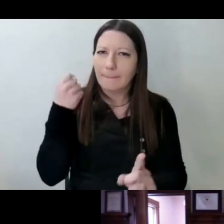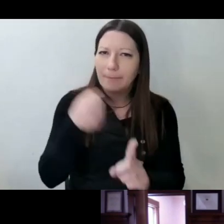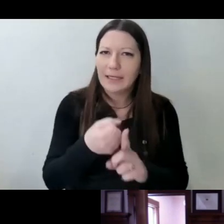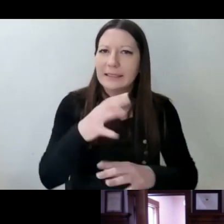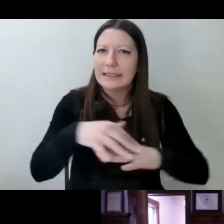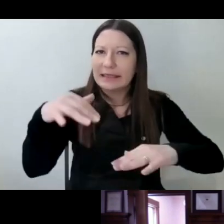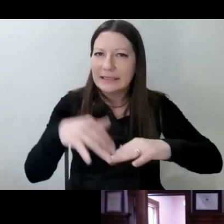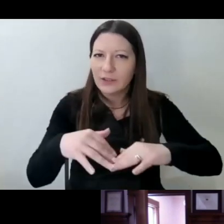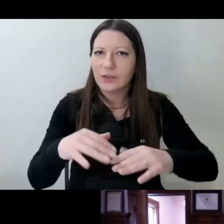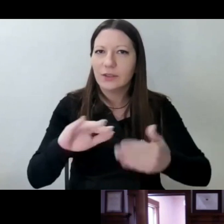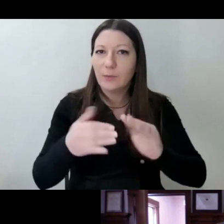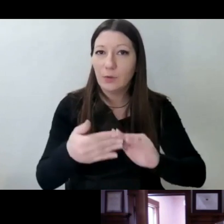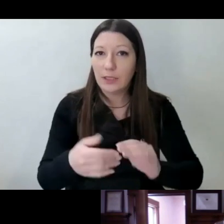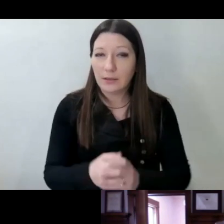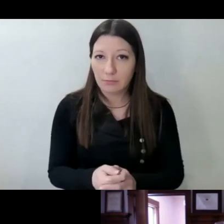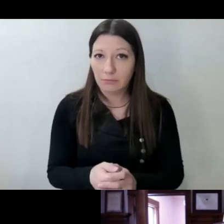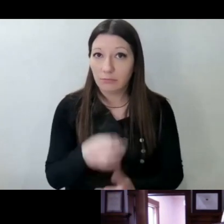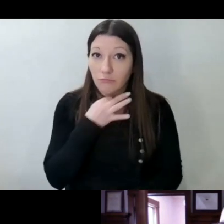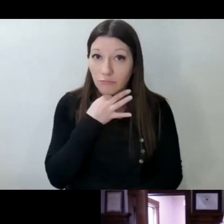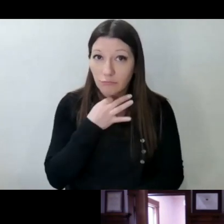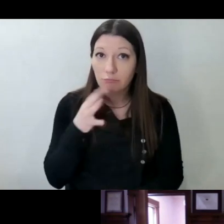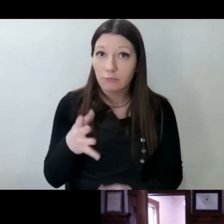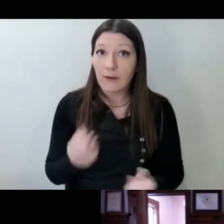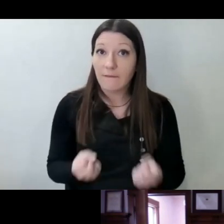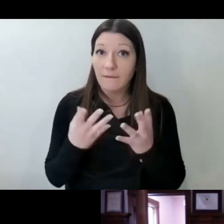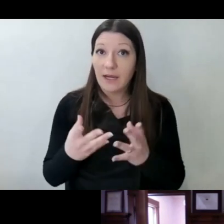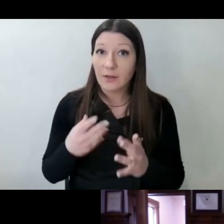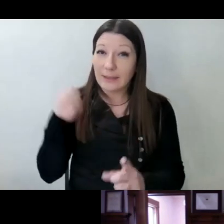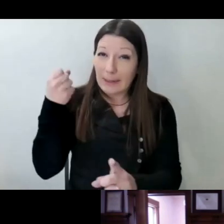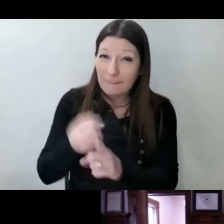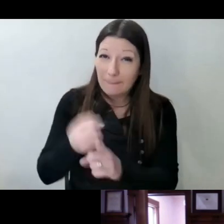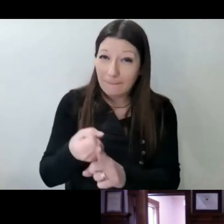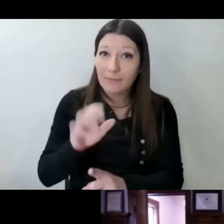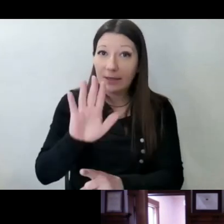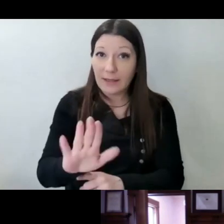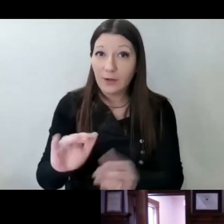them been more severe than the impact on white cottagers?